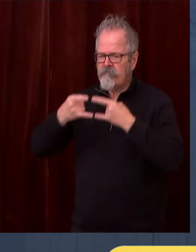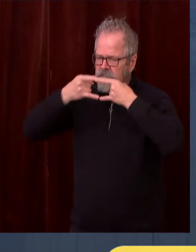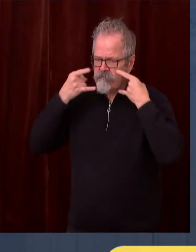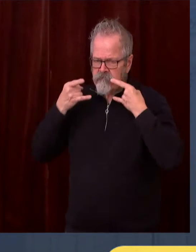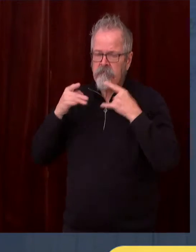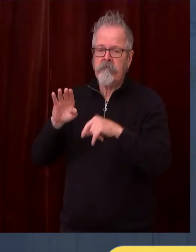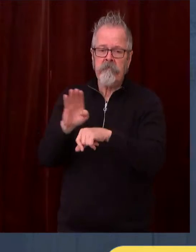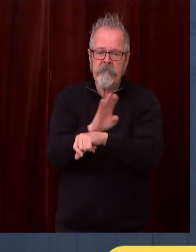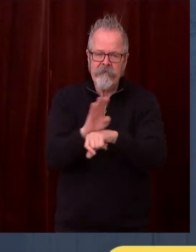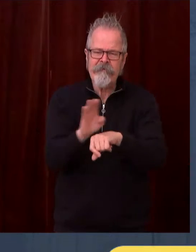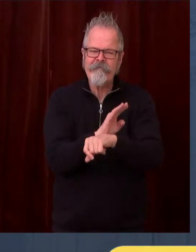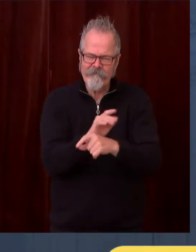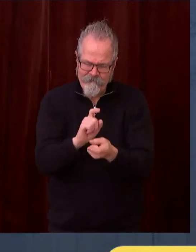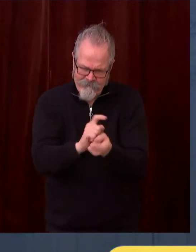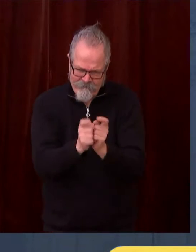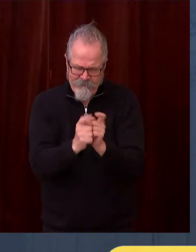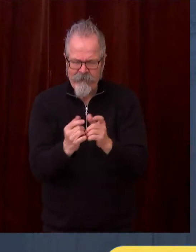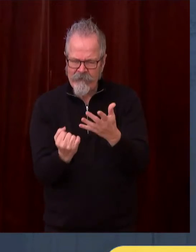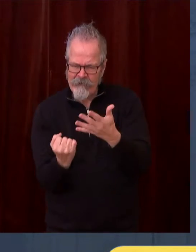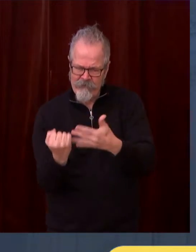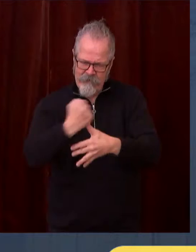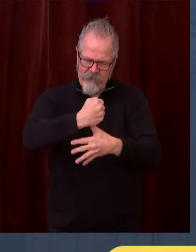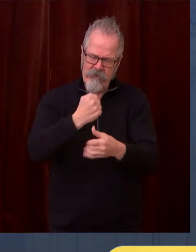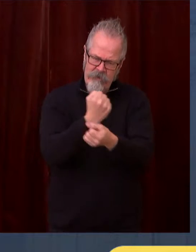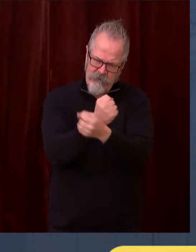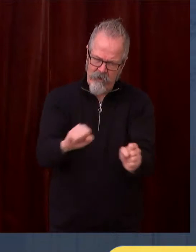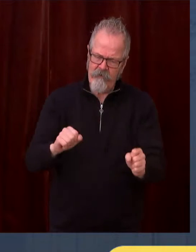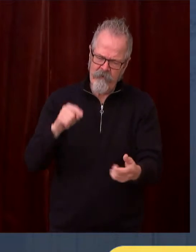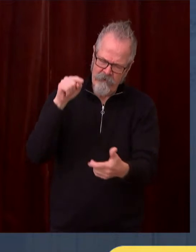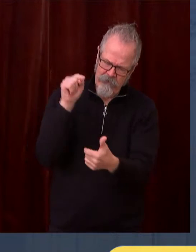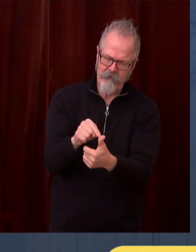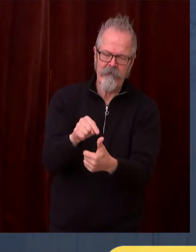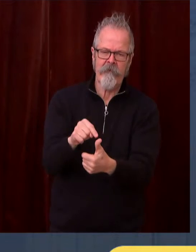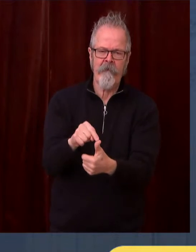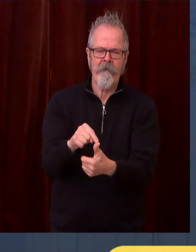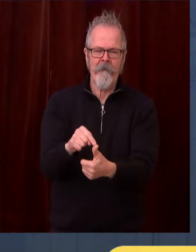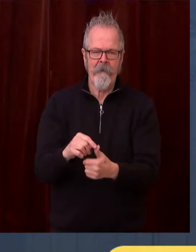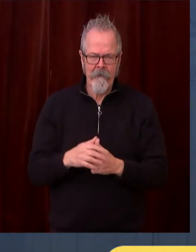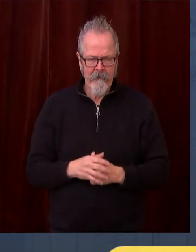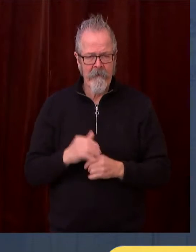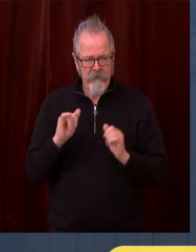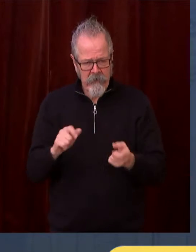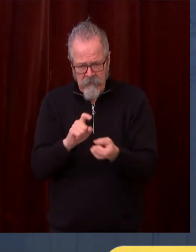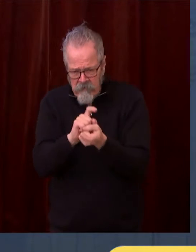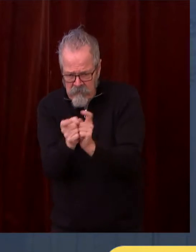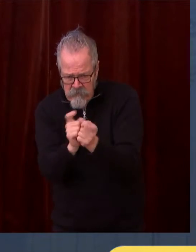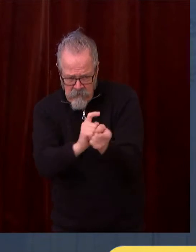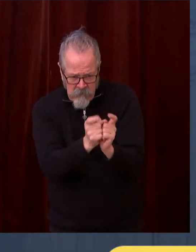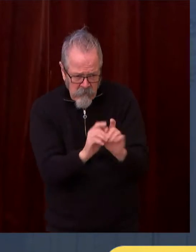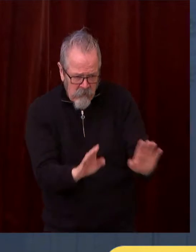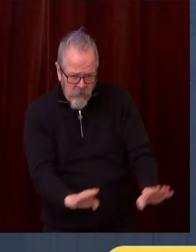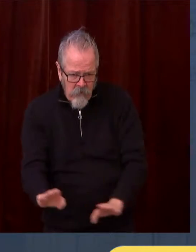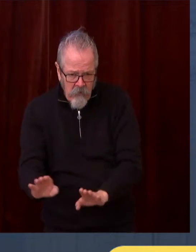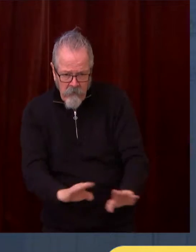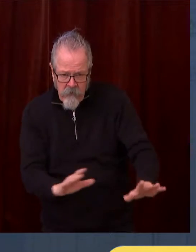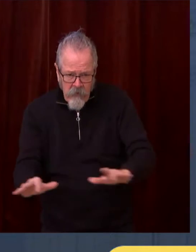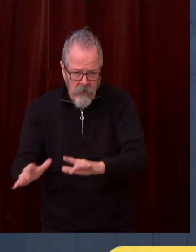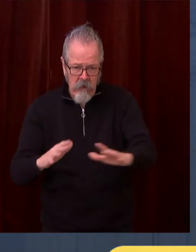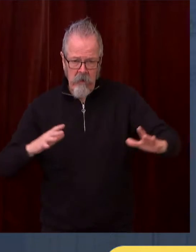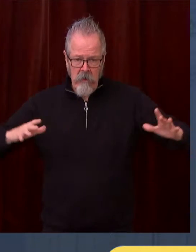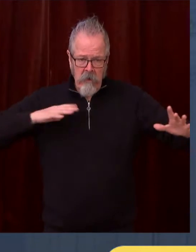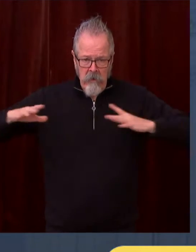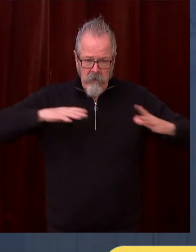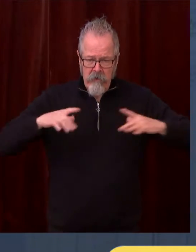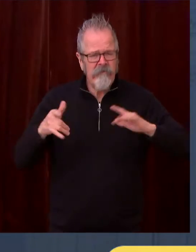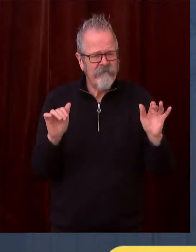it in how we celebrate holidays and how we socialize with people by avoiding in-person,